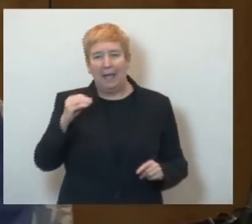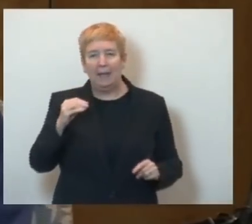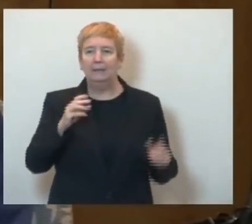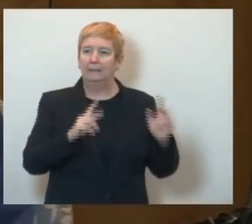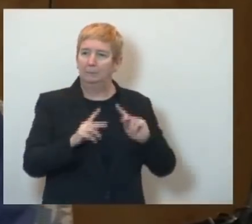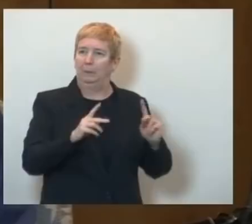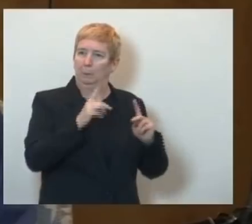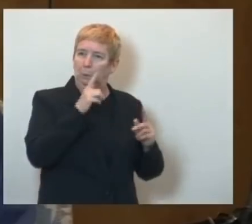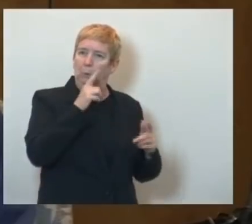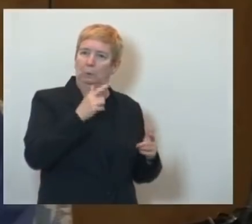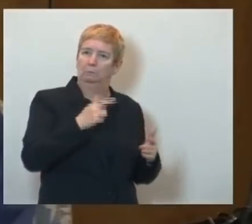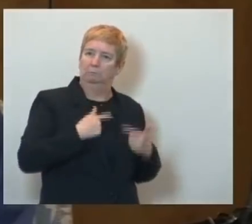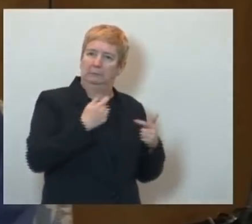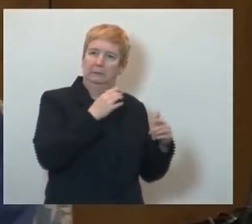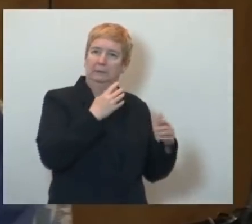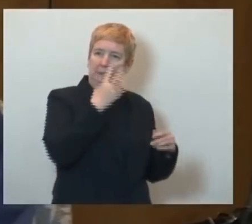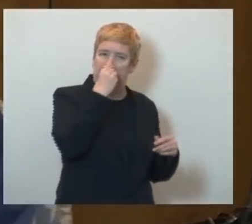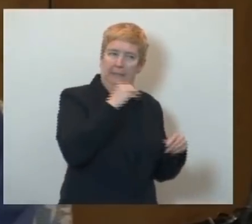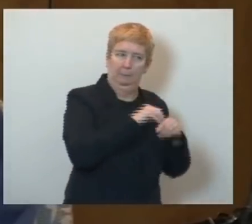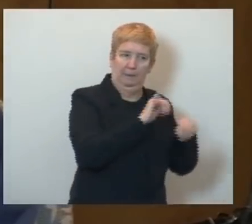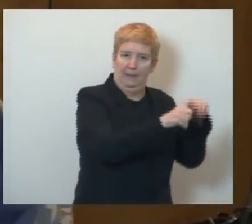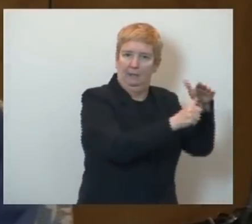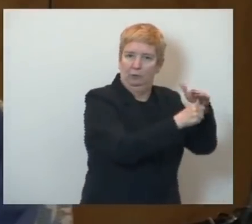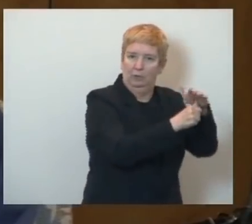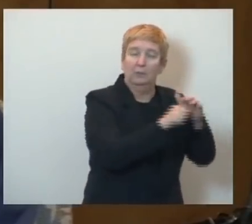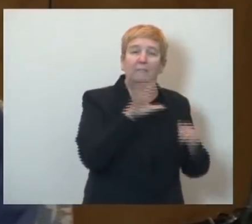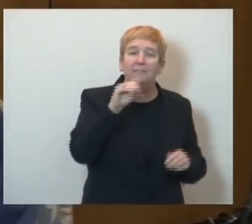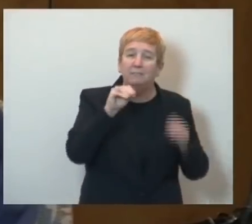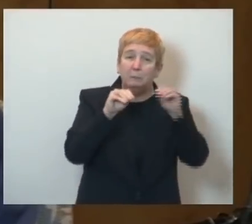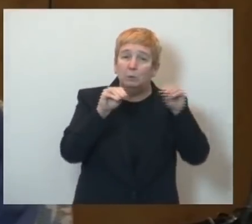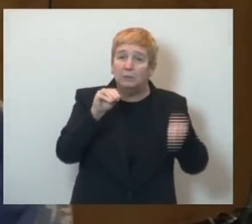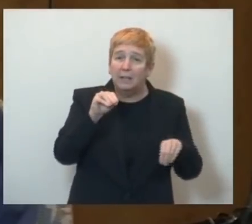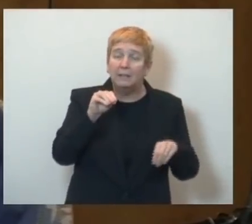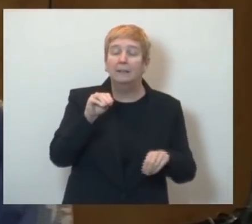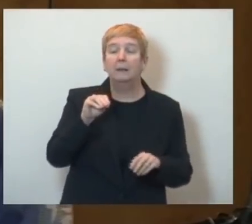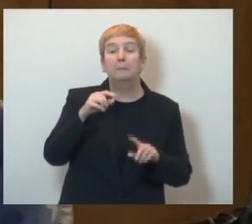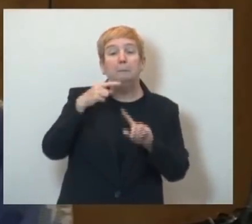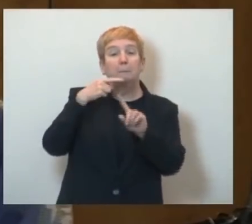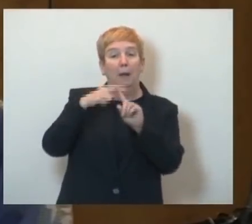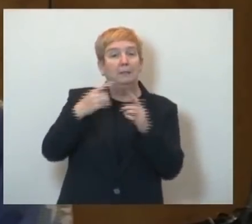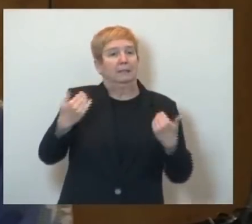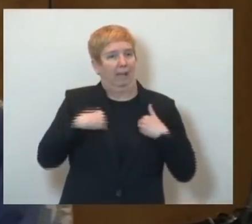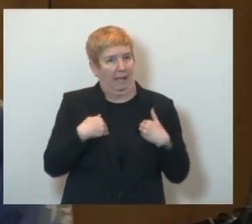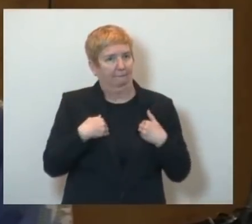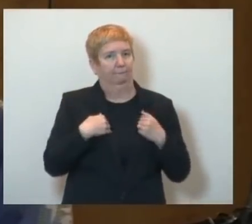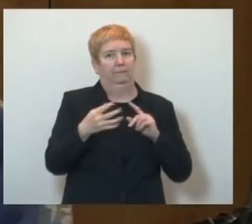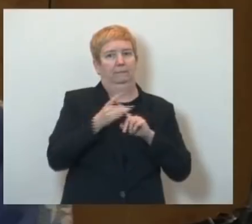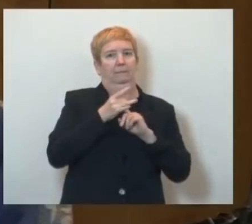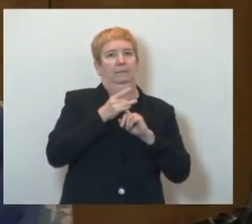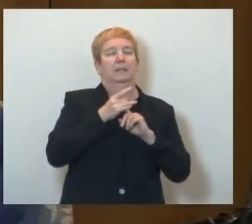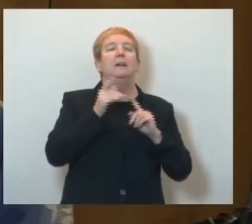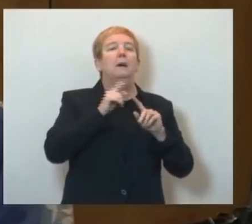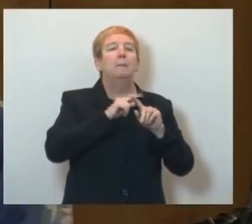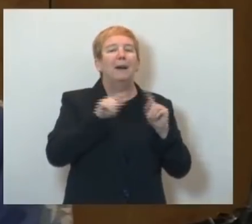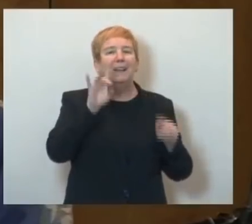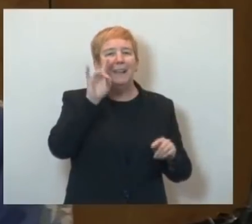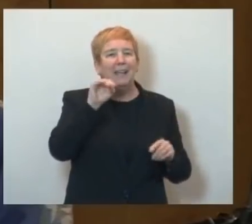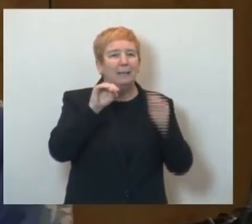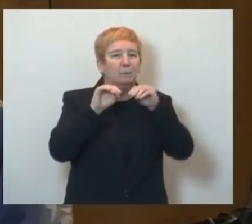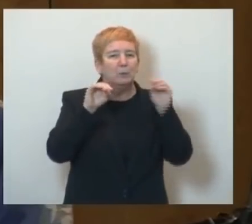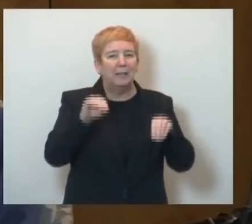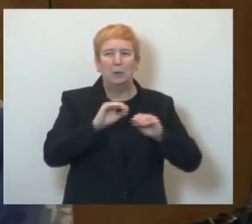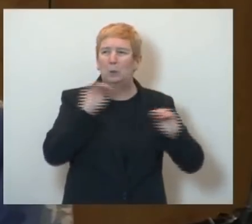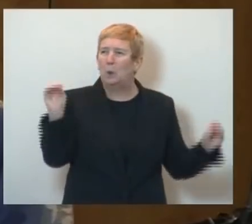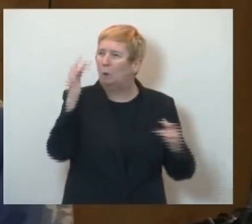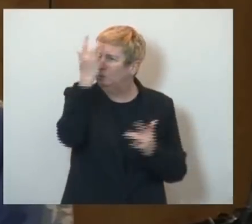patrons of the homeless shelters, were positive. 80% were asymptomatic. Also, in the past 2 weeks,